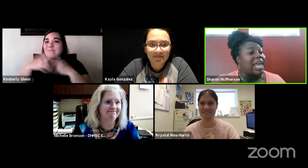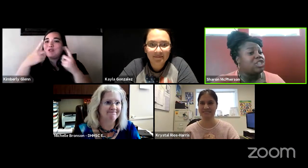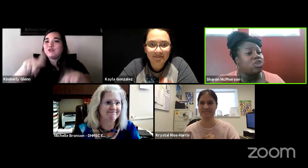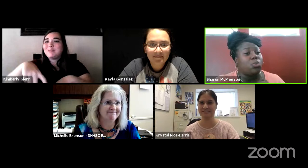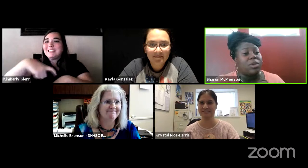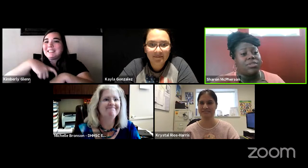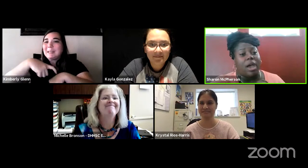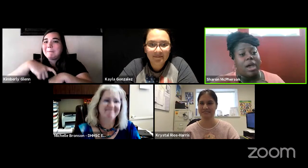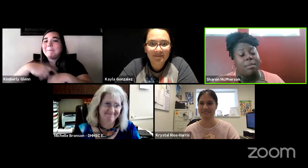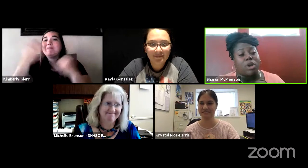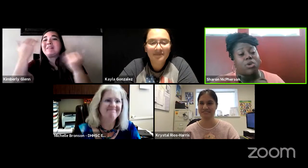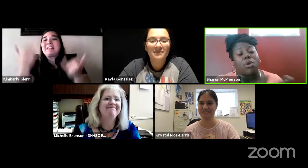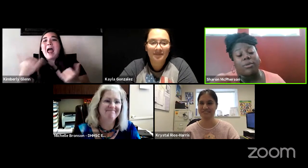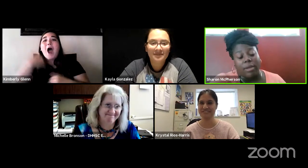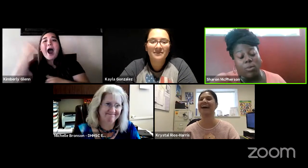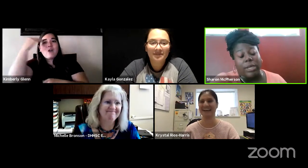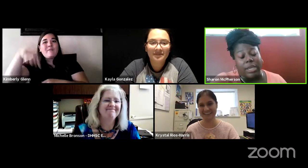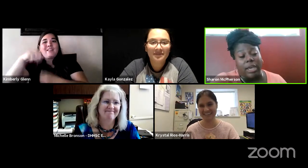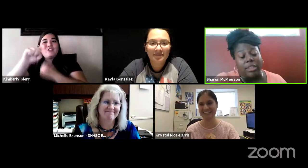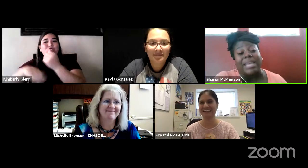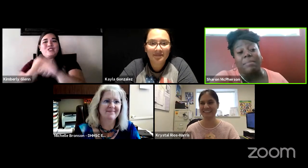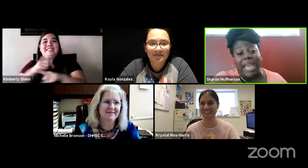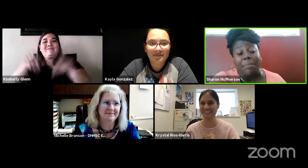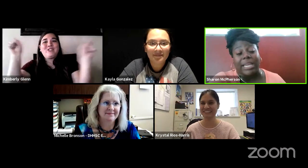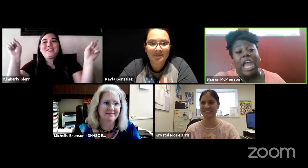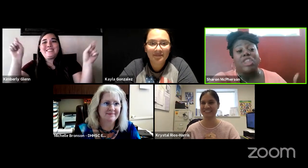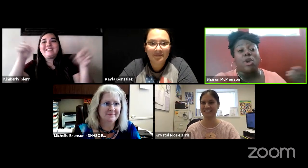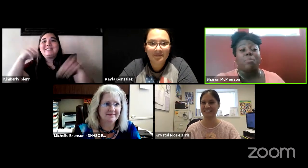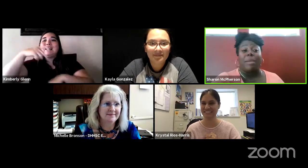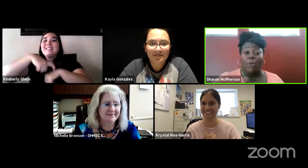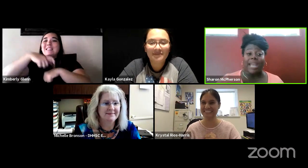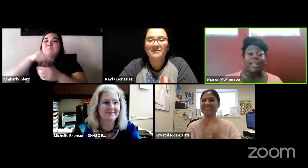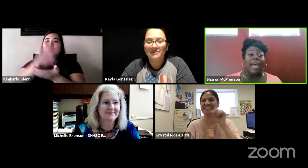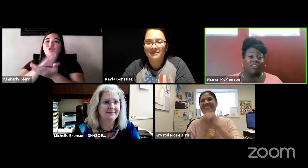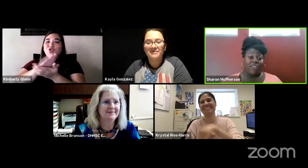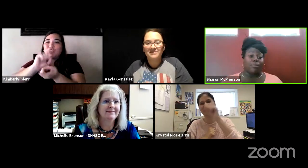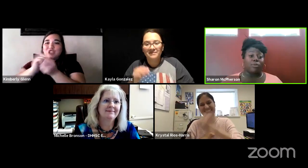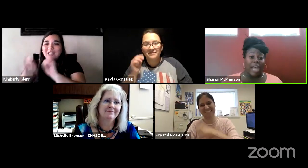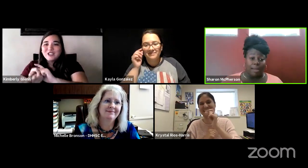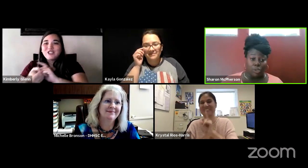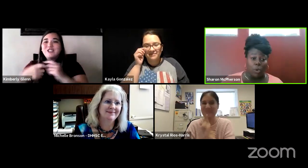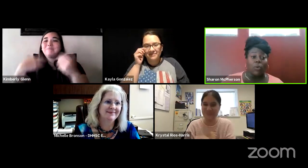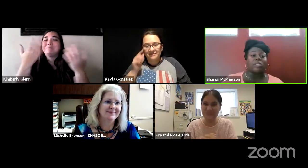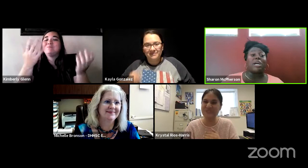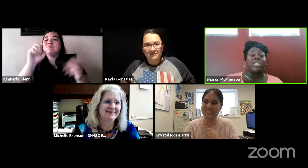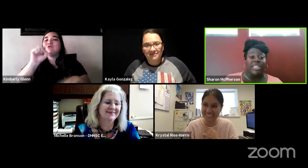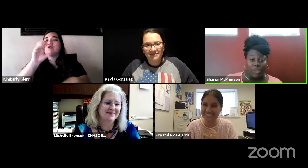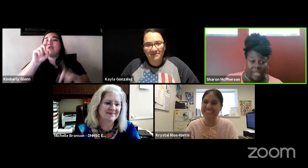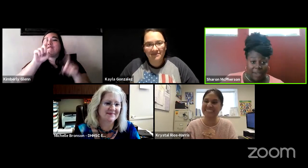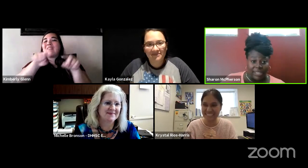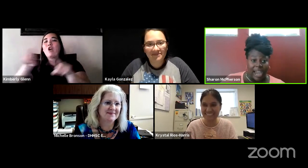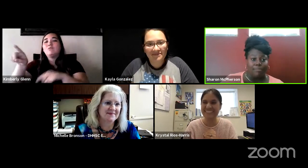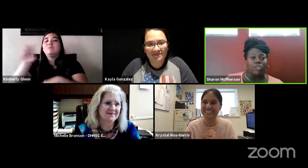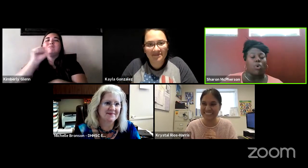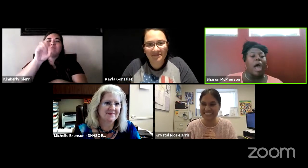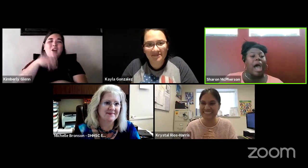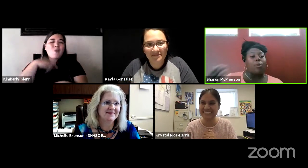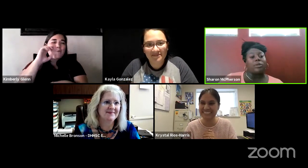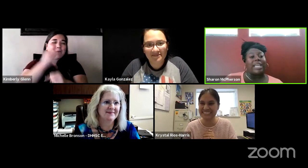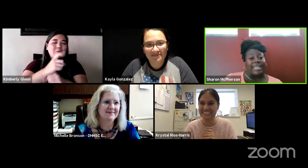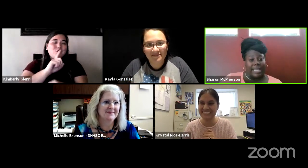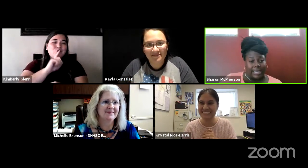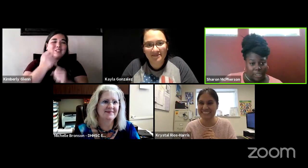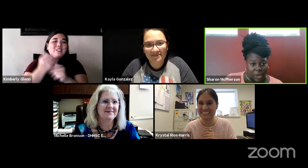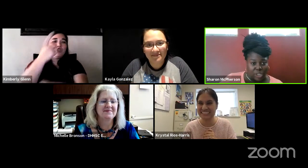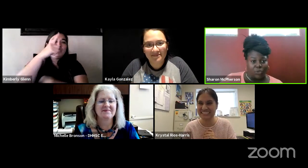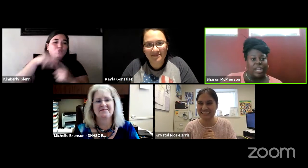You know, last year with Corona, with the pandemic happening, people had a lot of available time, so it was much easier to have a time. So I